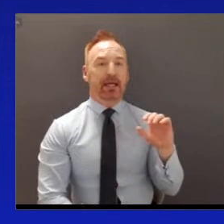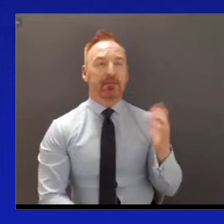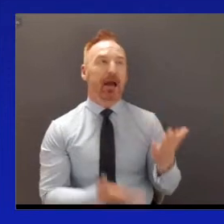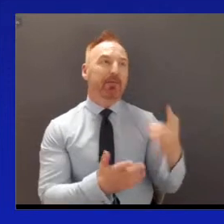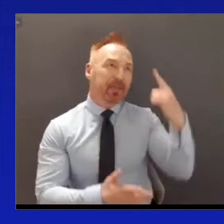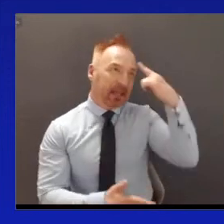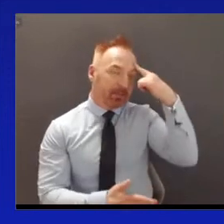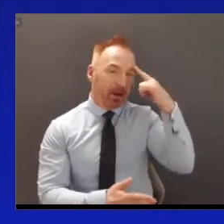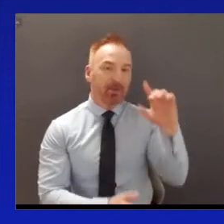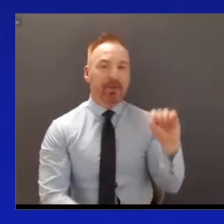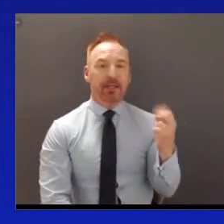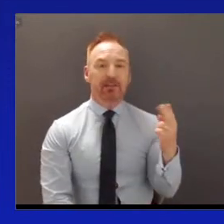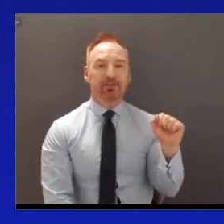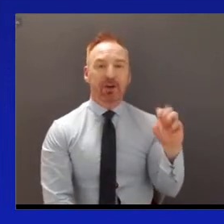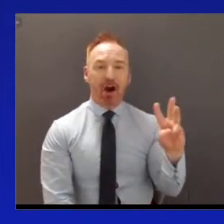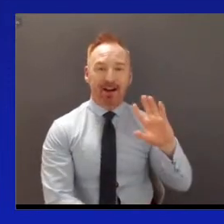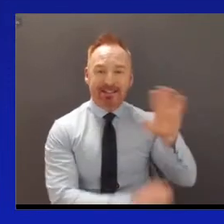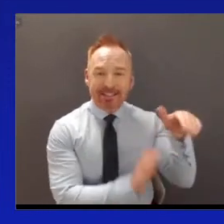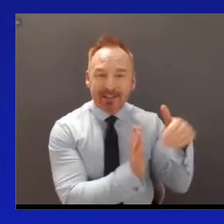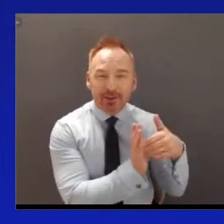that could be